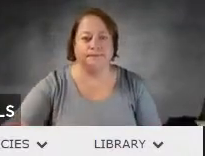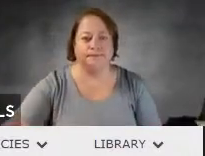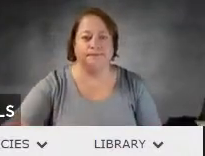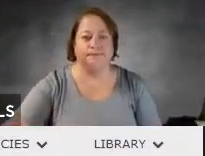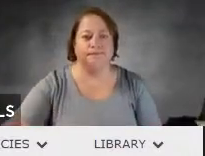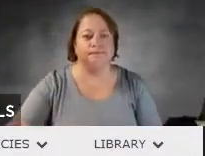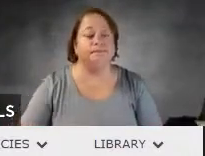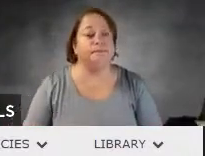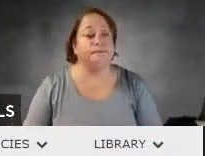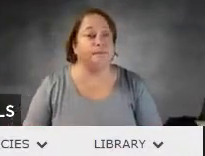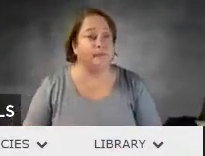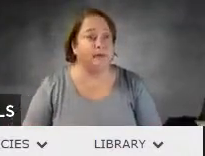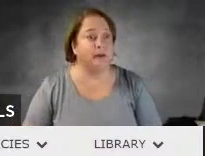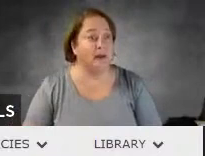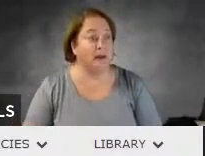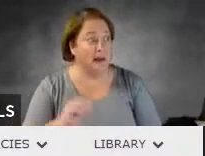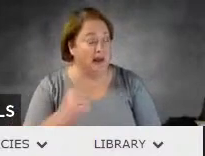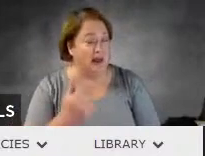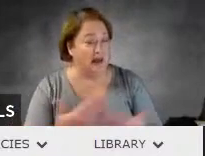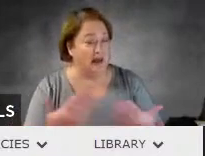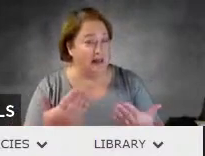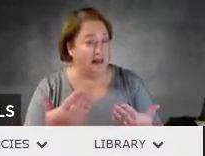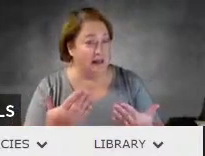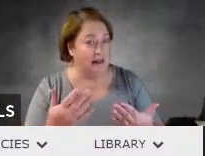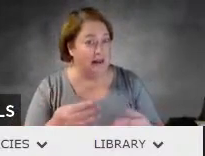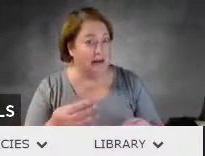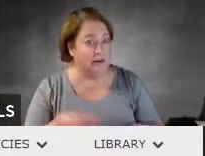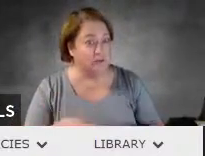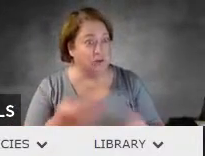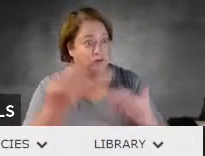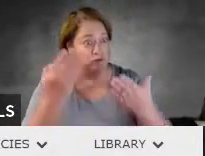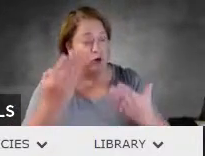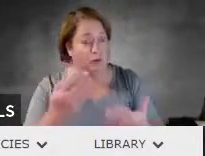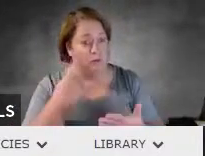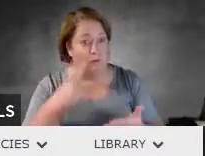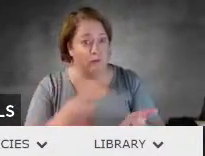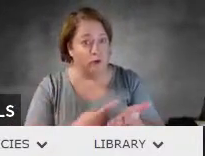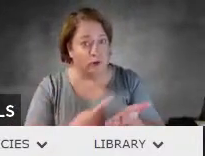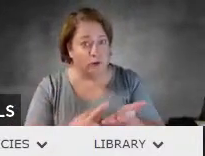Is there anything that needs to be pulled to action for discussion?